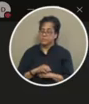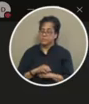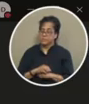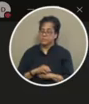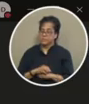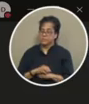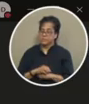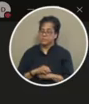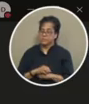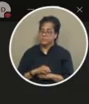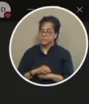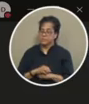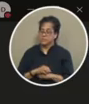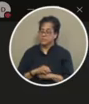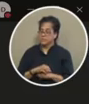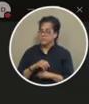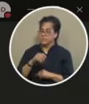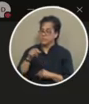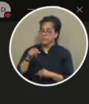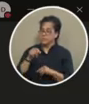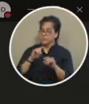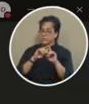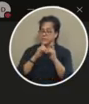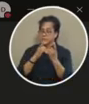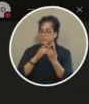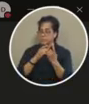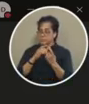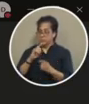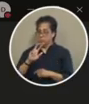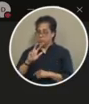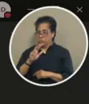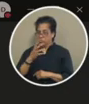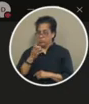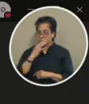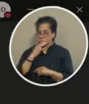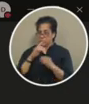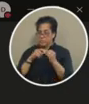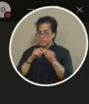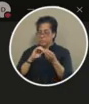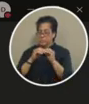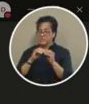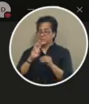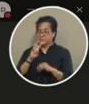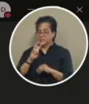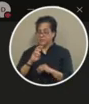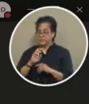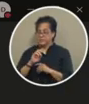Okay, Representative Hernandez wants to speak on item 6.